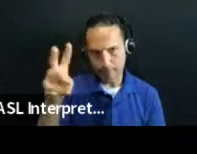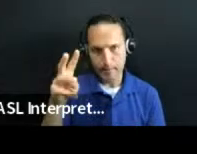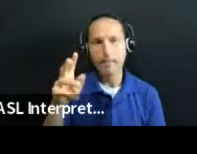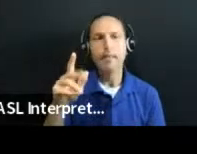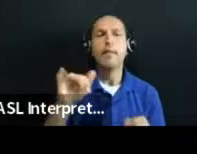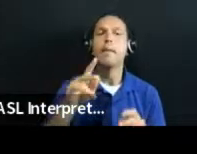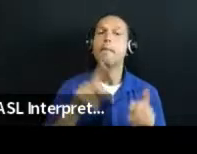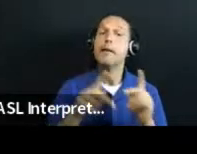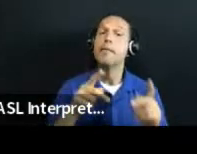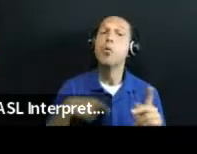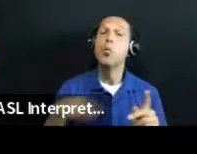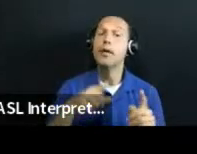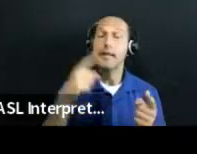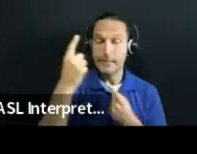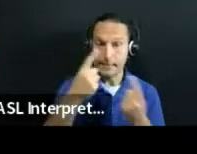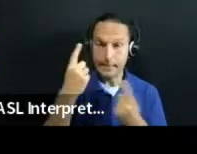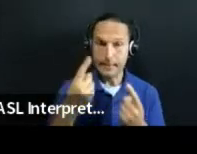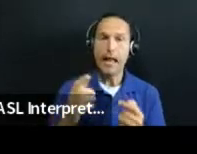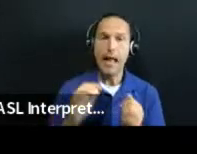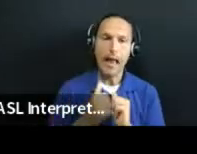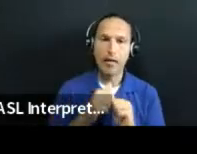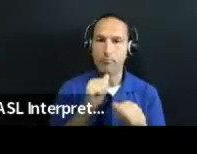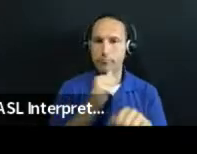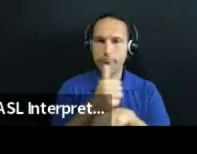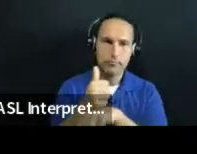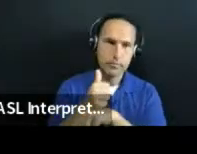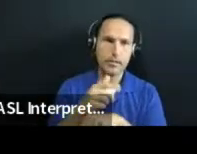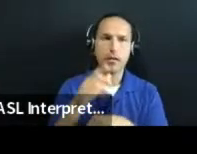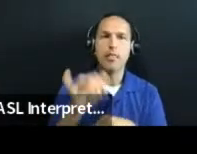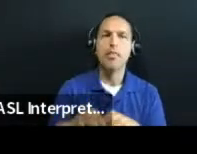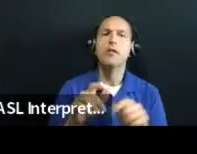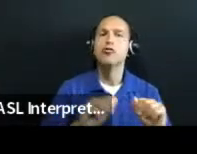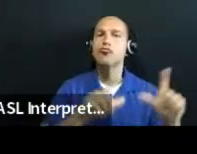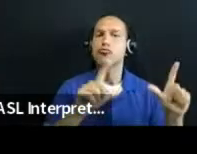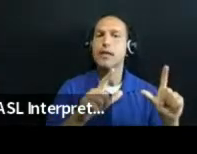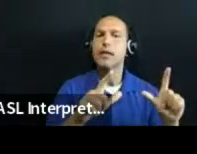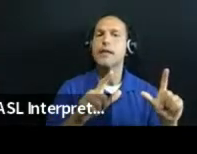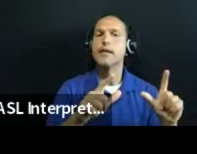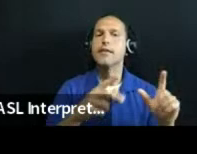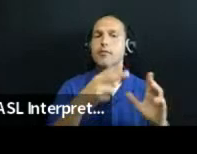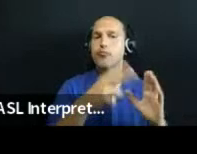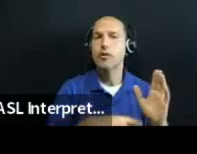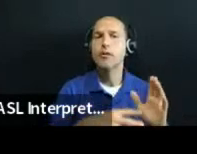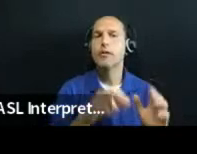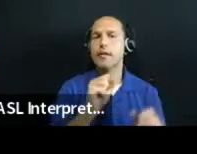people that we consider and how we consider them. So for screen reader users, which are generally blind folks,